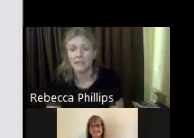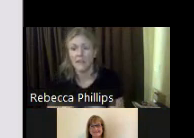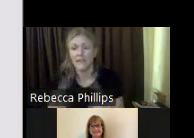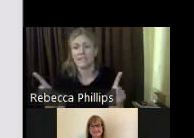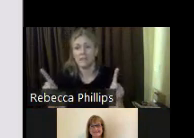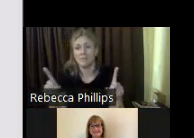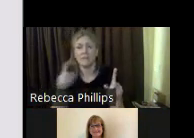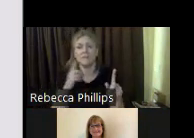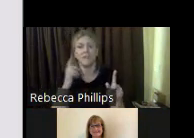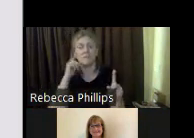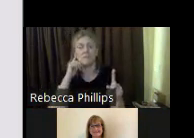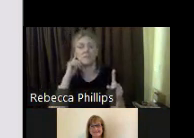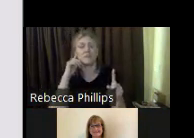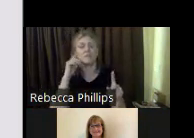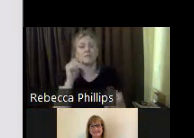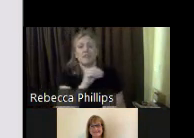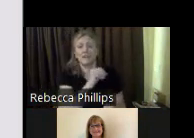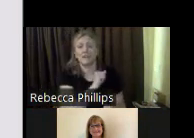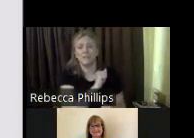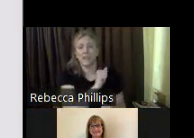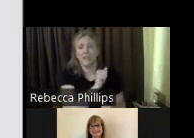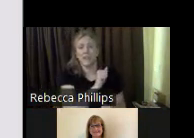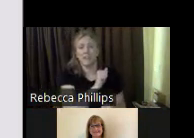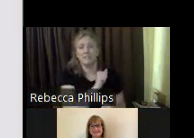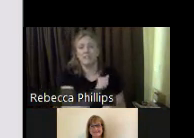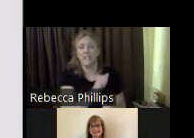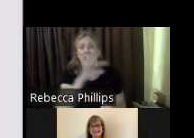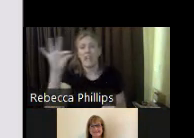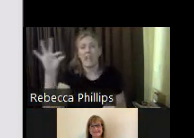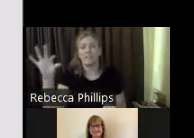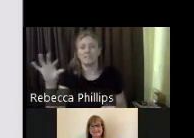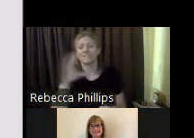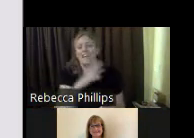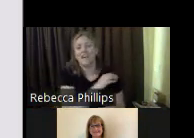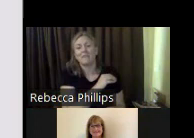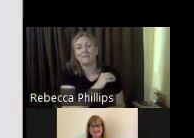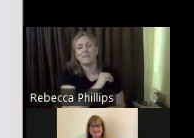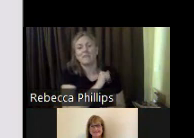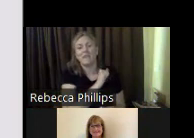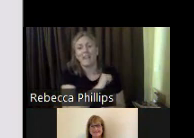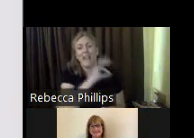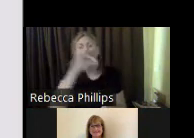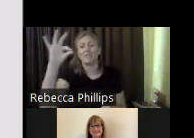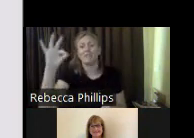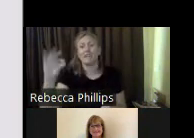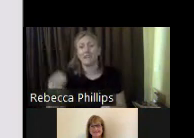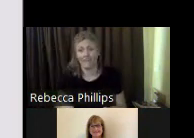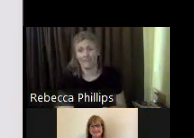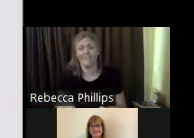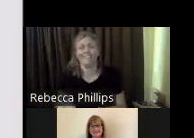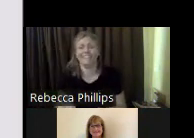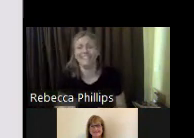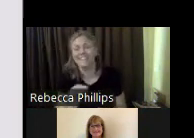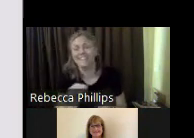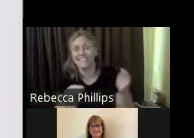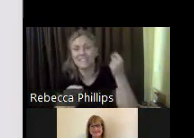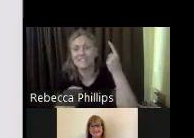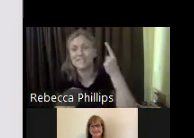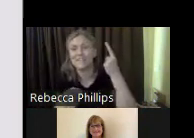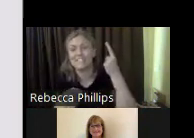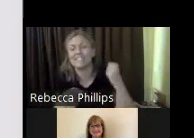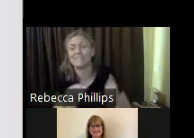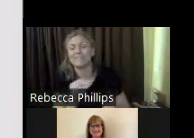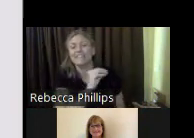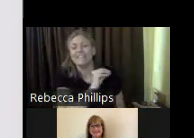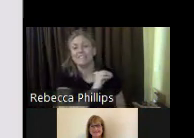But a lot of times with deaf people, if you started with an A, I almost want to do like Africa, because that's what would